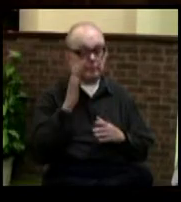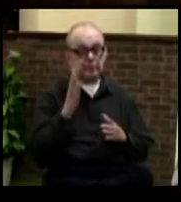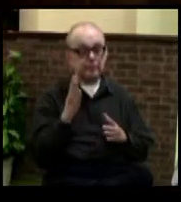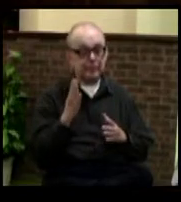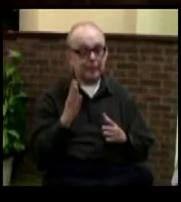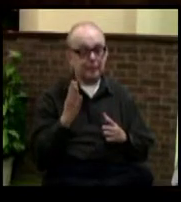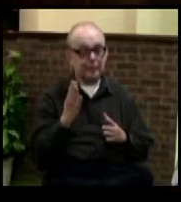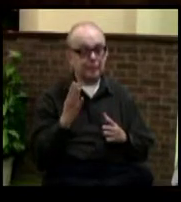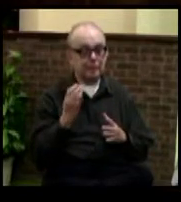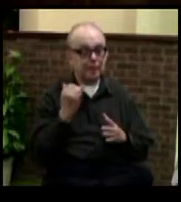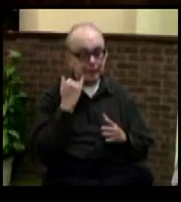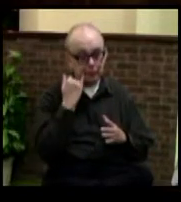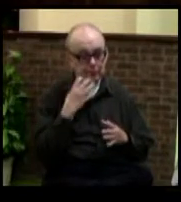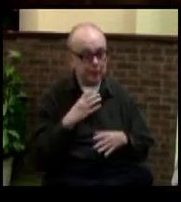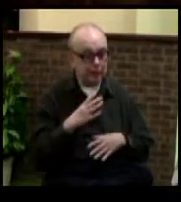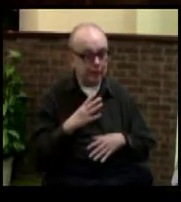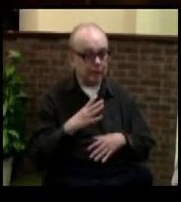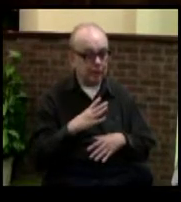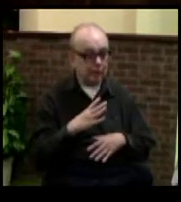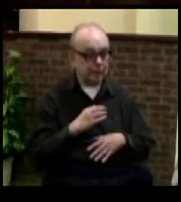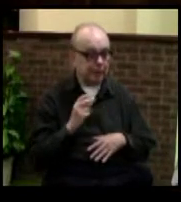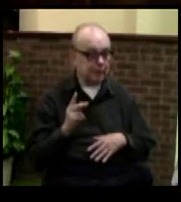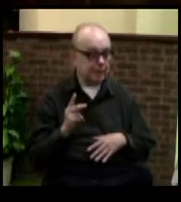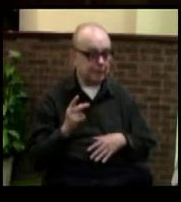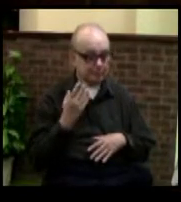I don't know how we're going to be okay.